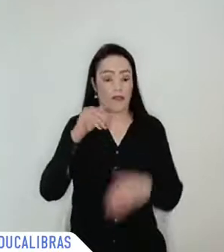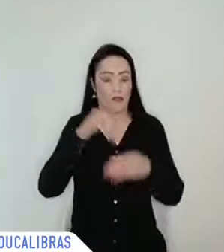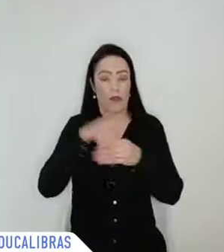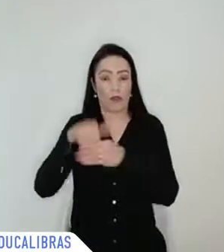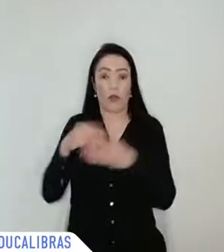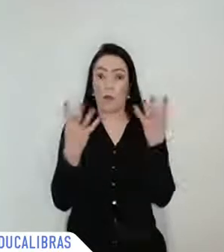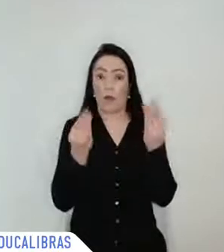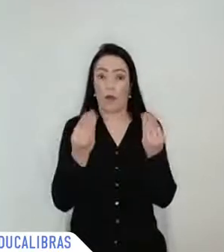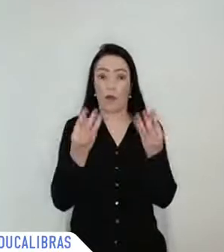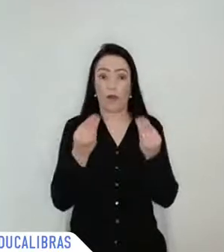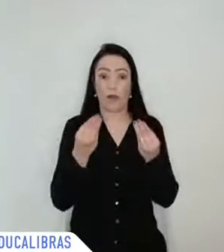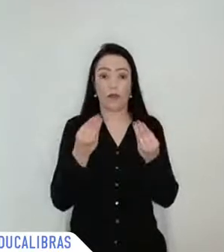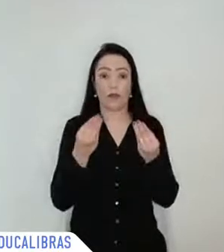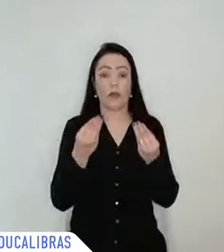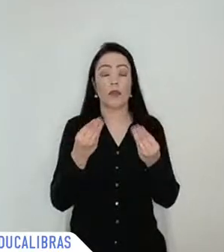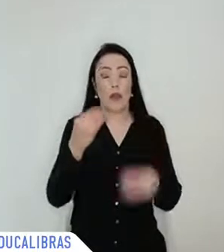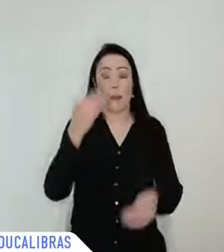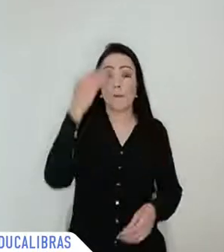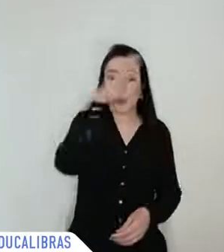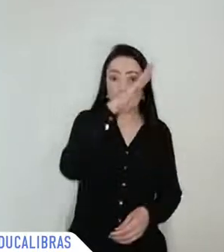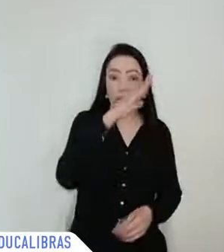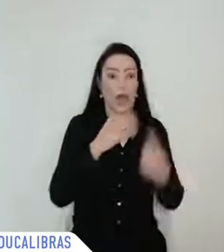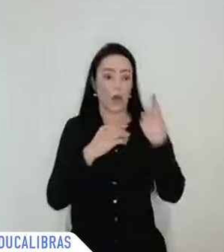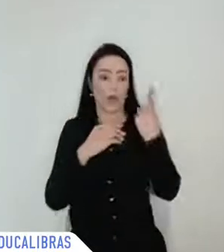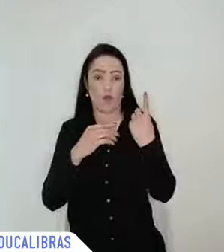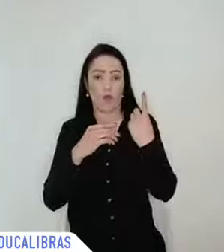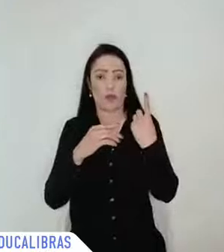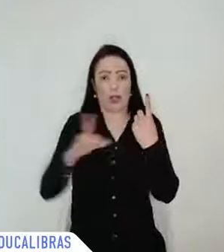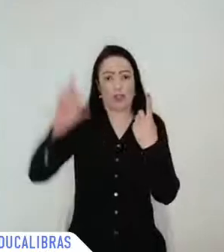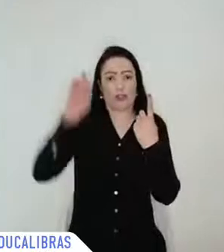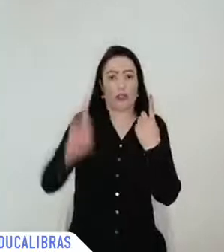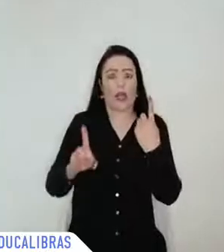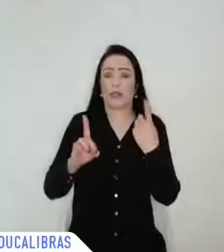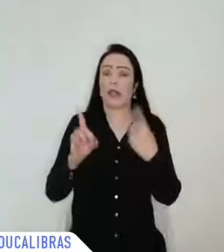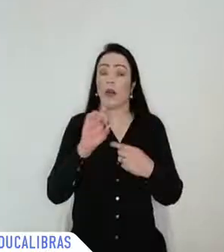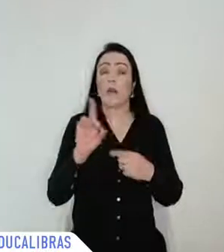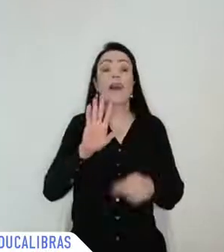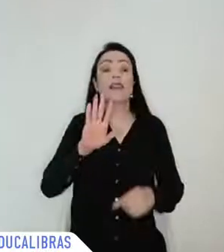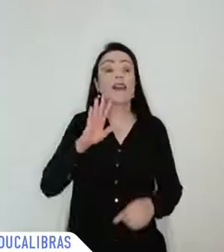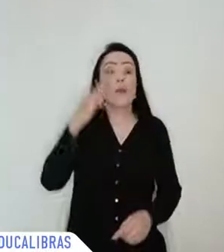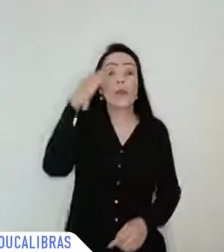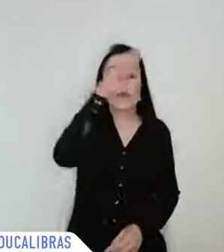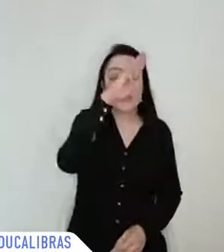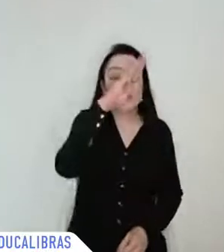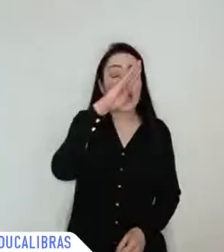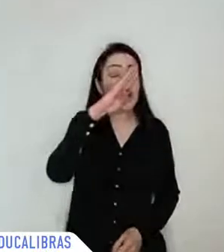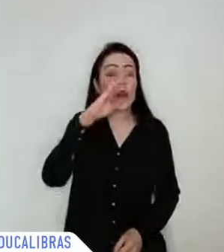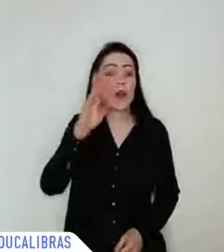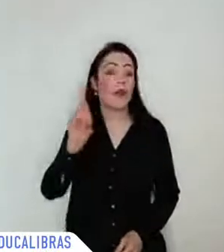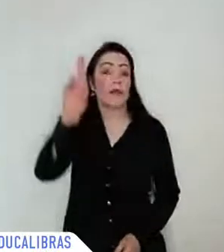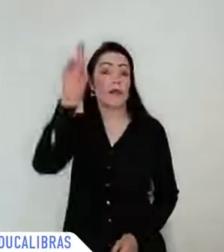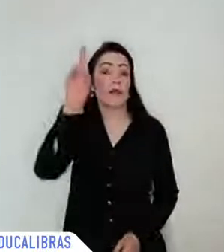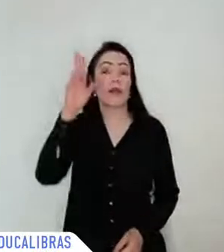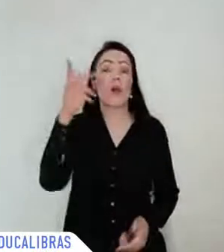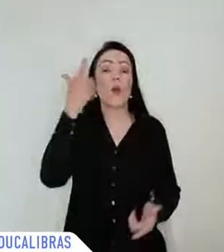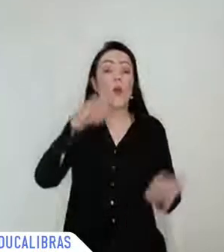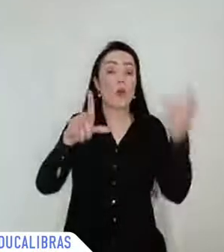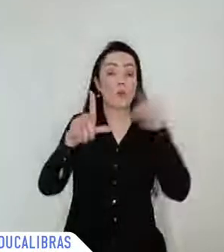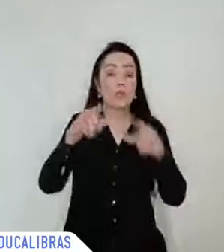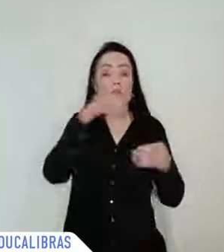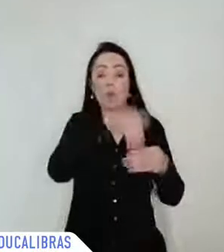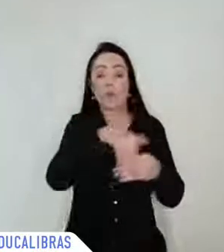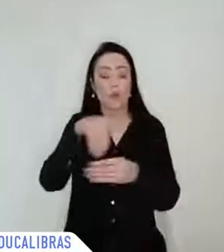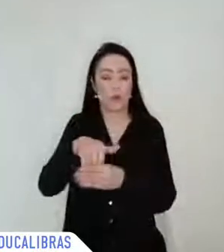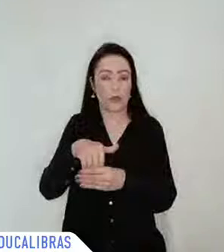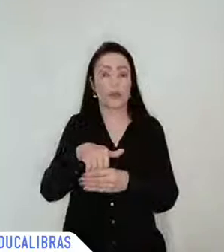more than 10% of votes. Well, Bolsonaro was not the first representative that exists, but he